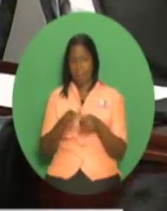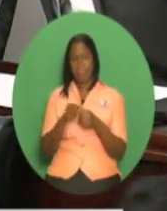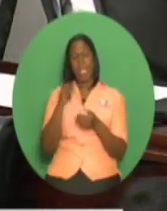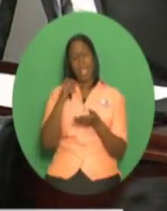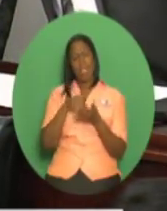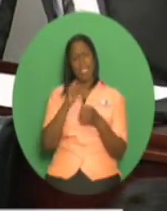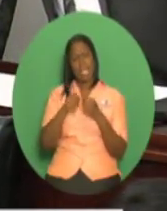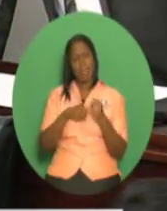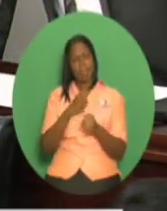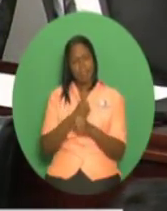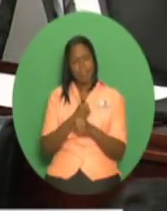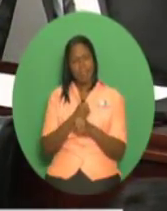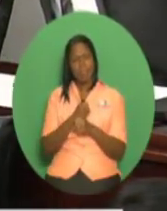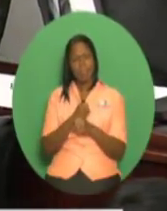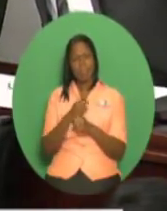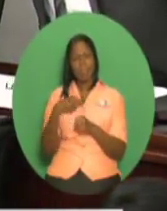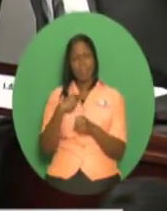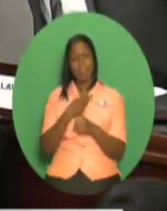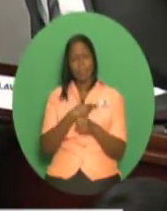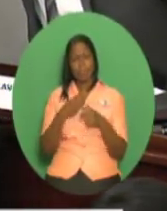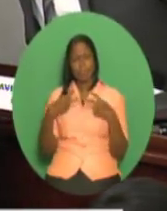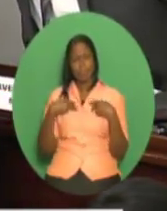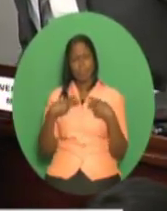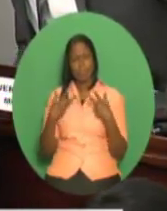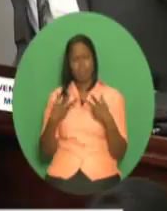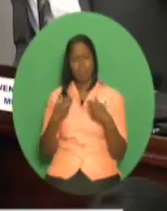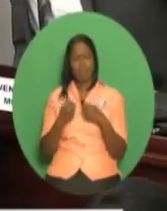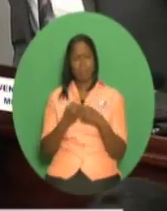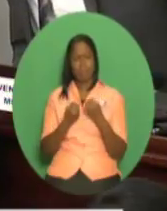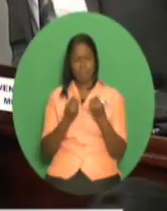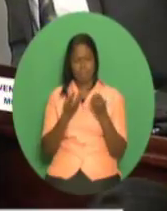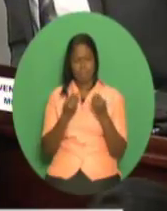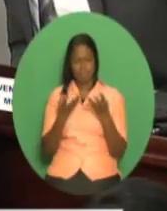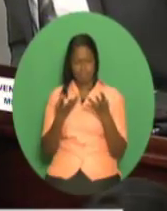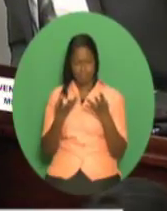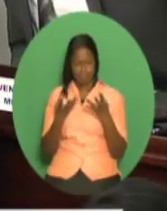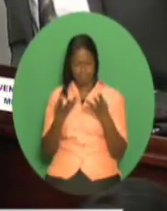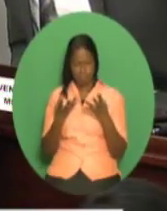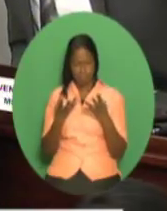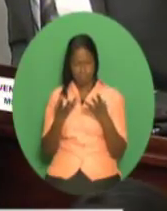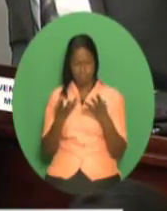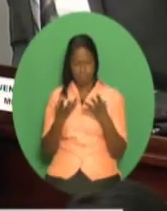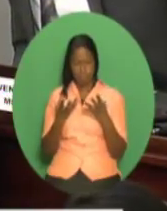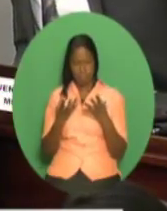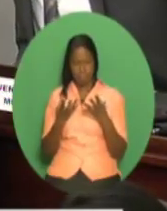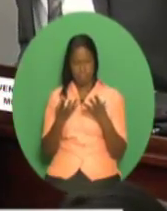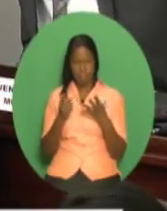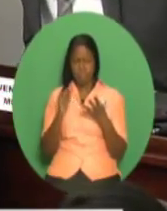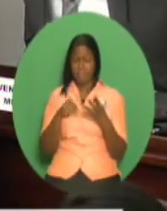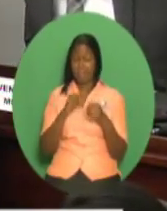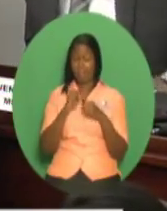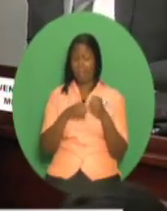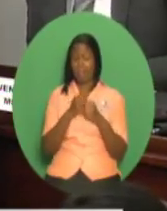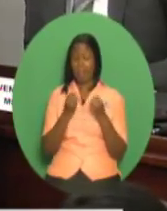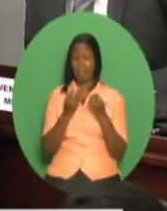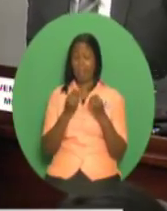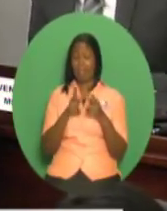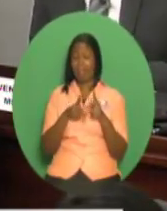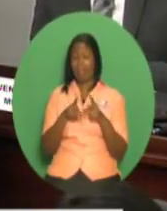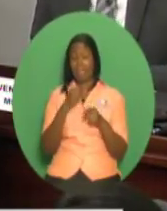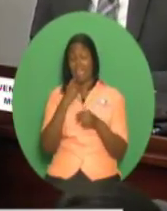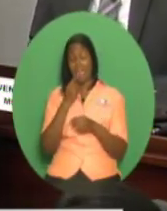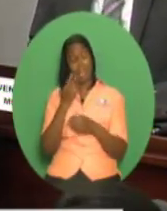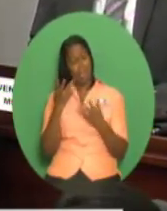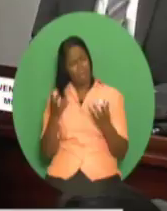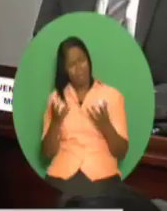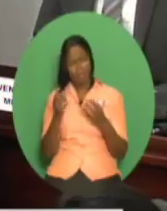year, we have had a number of concerns expressed